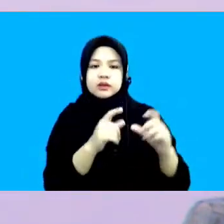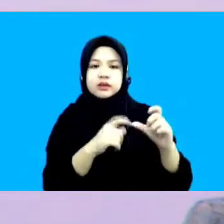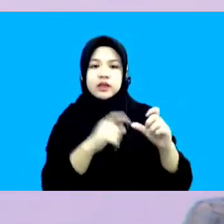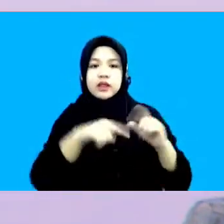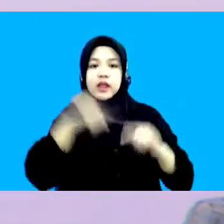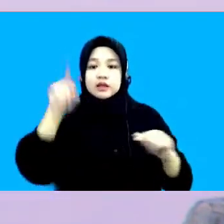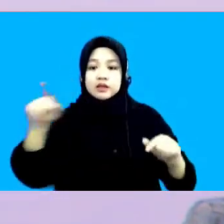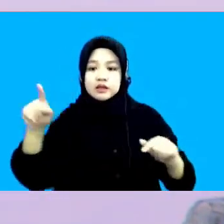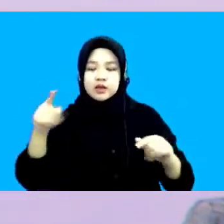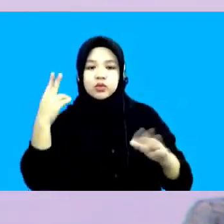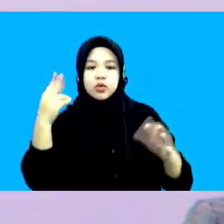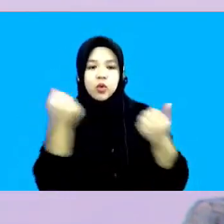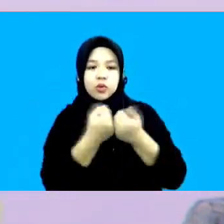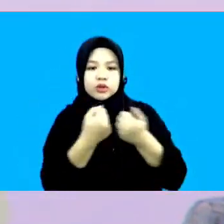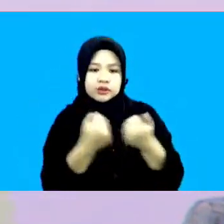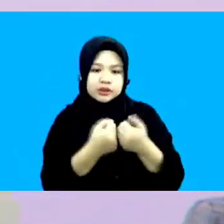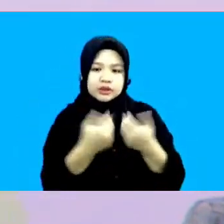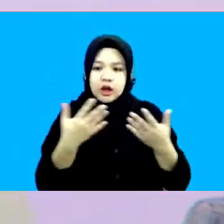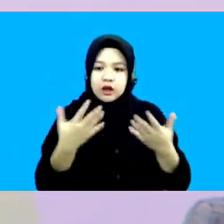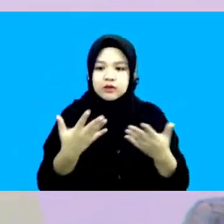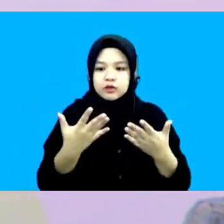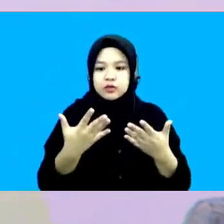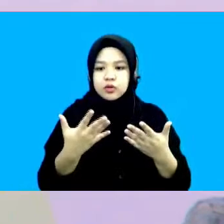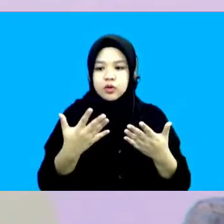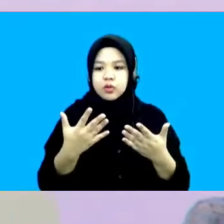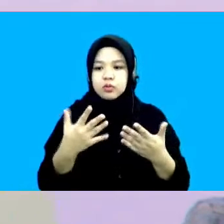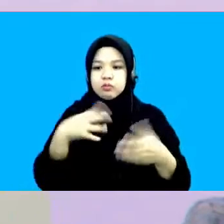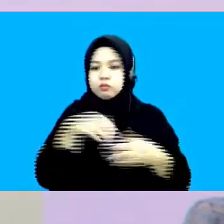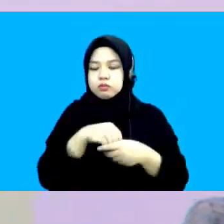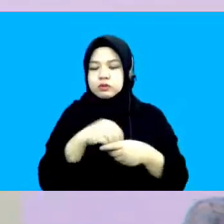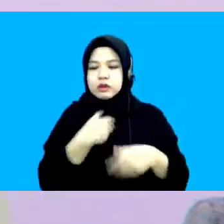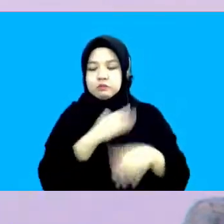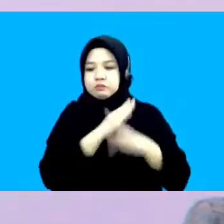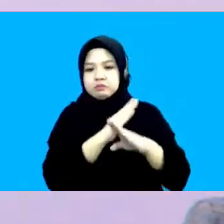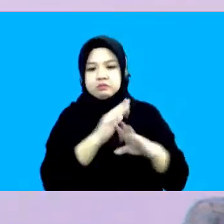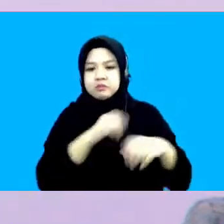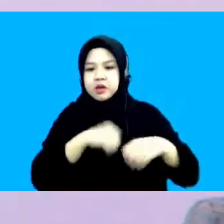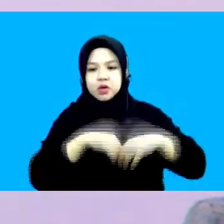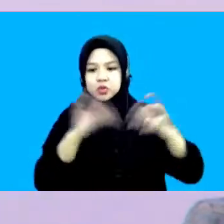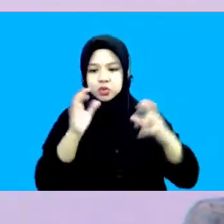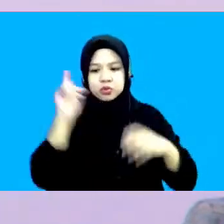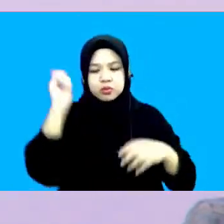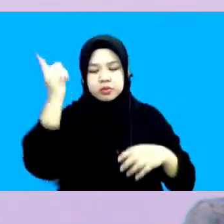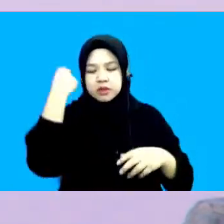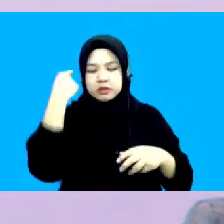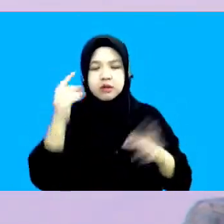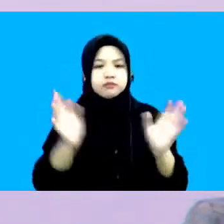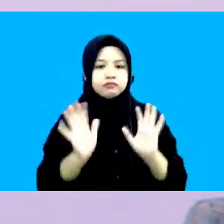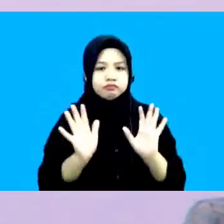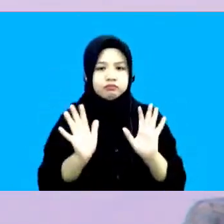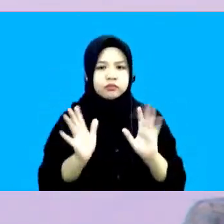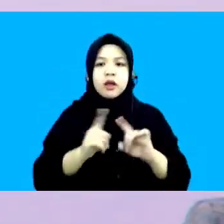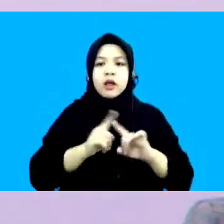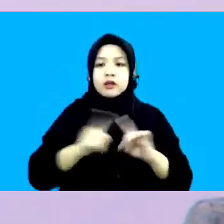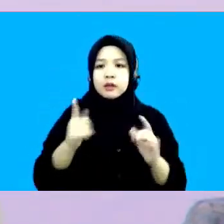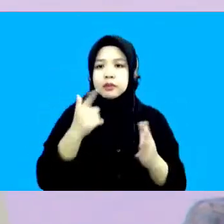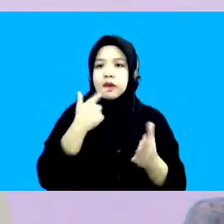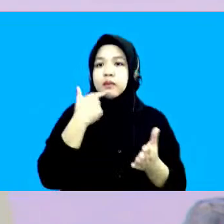up, that can get through the pandemic. Somehow they still get the advantage of pandemic. For example, the people who